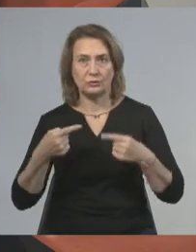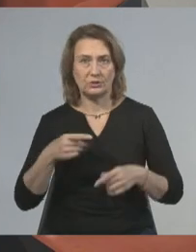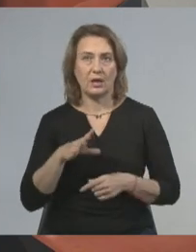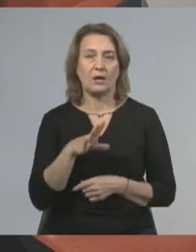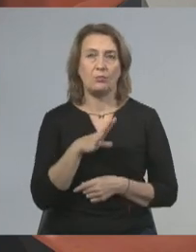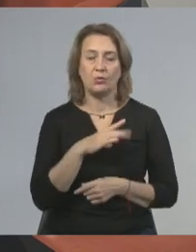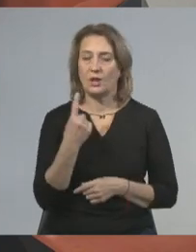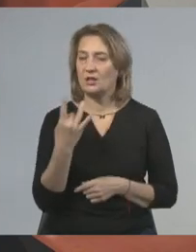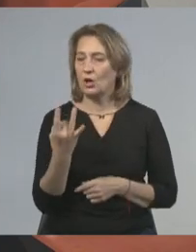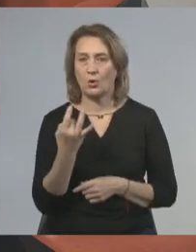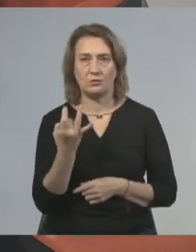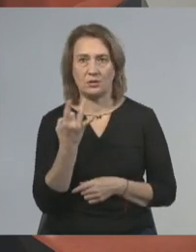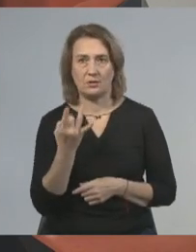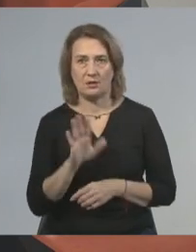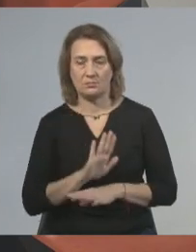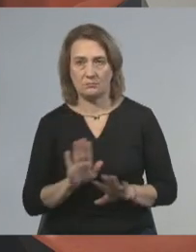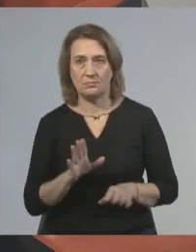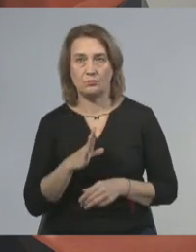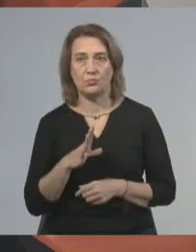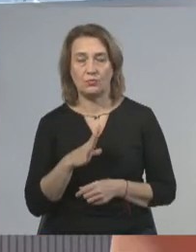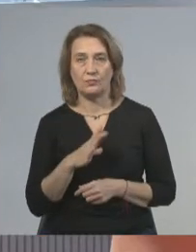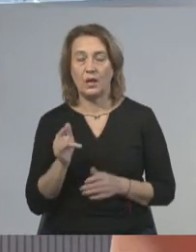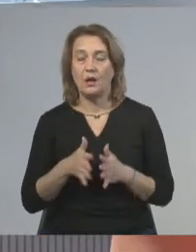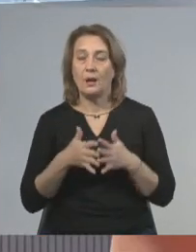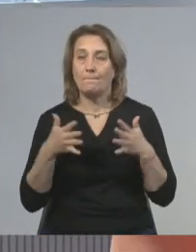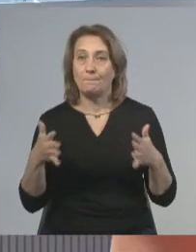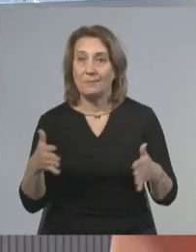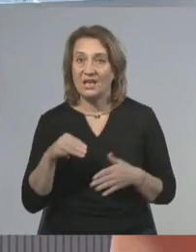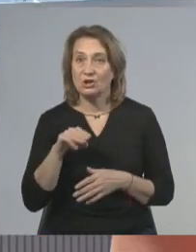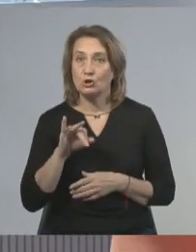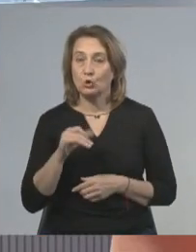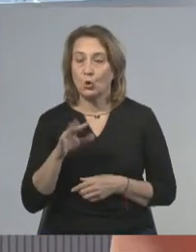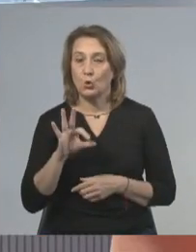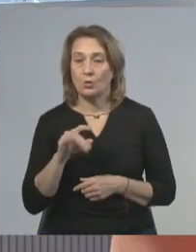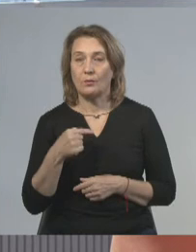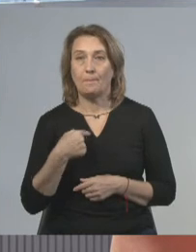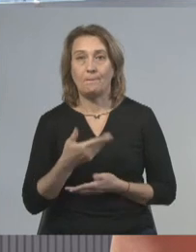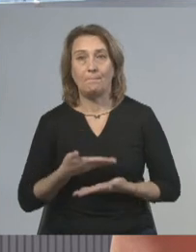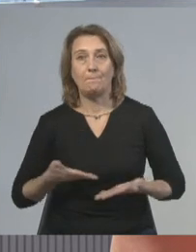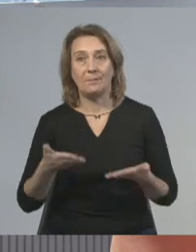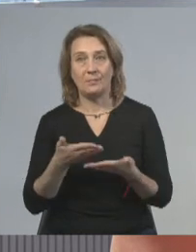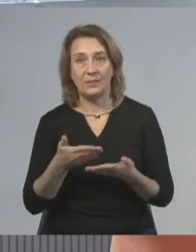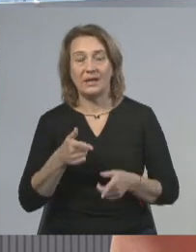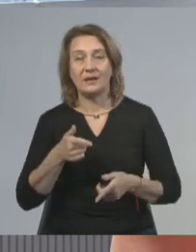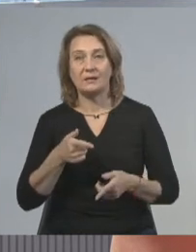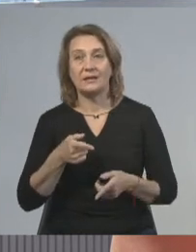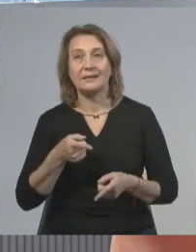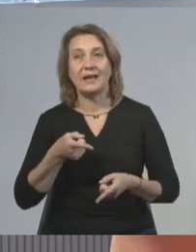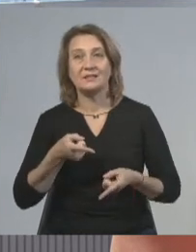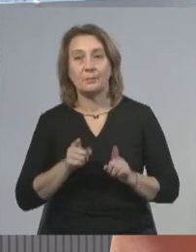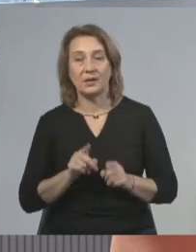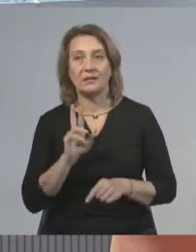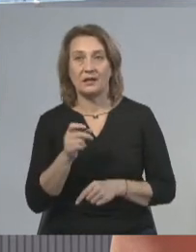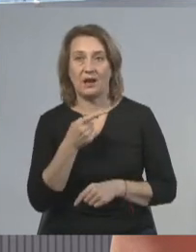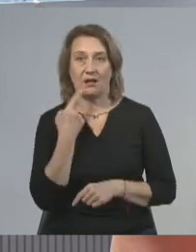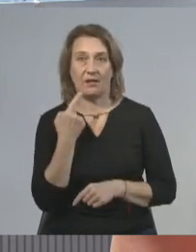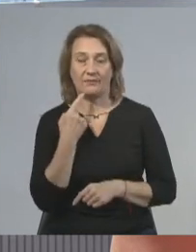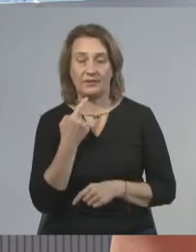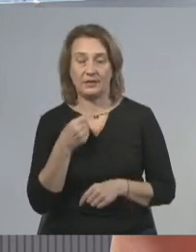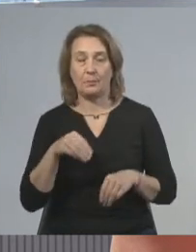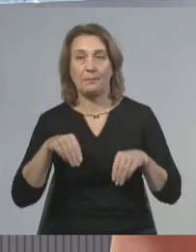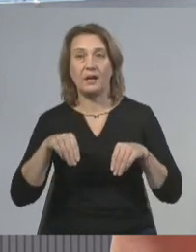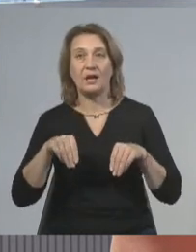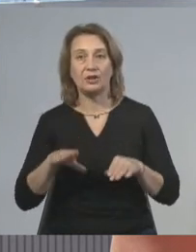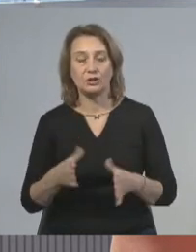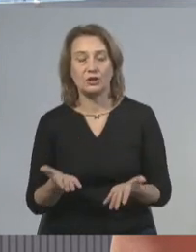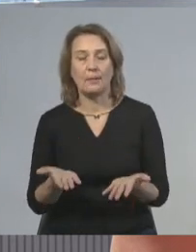they just we did have discussions and not one of them as i mentioned the